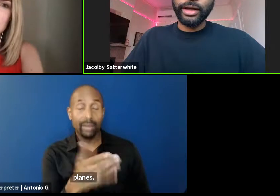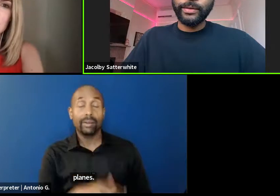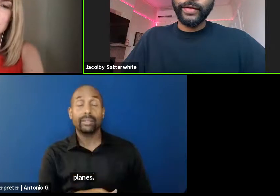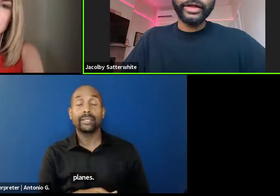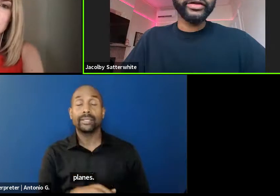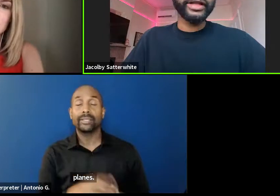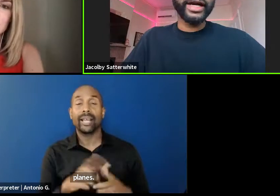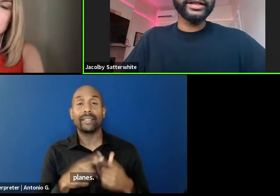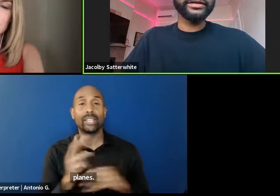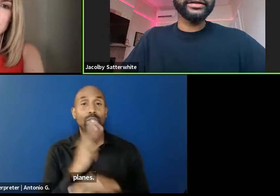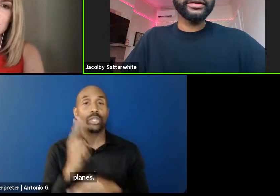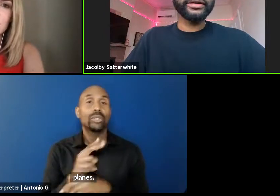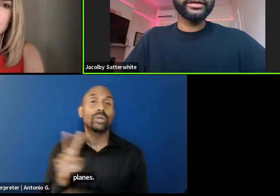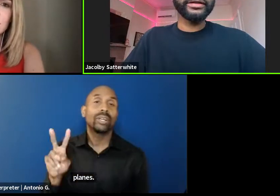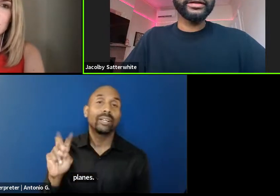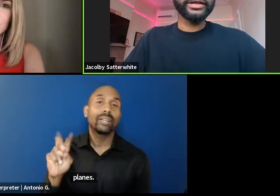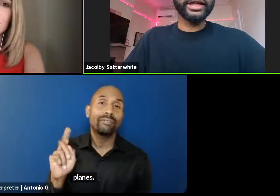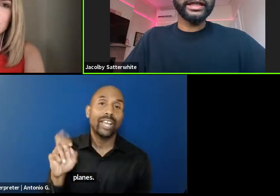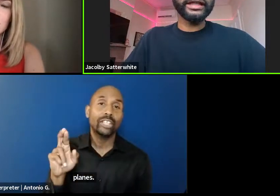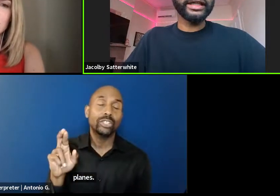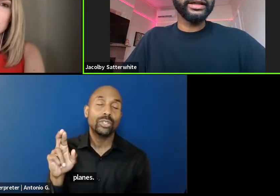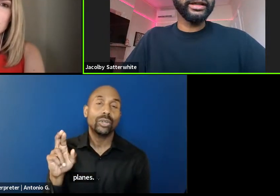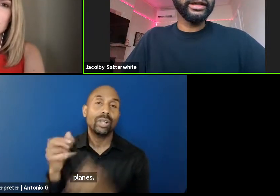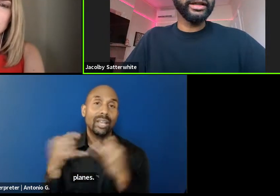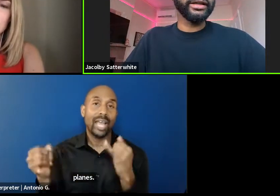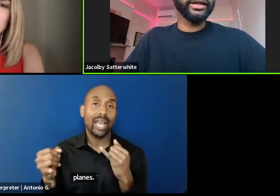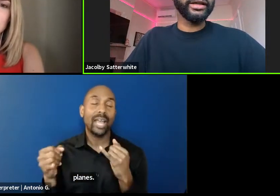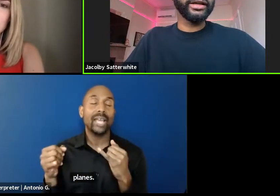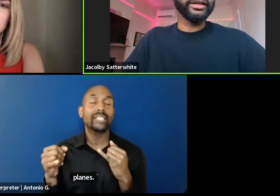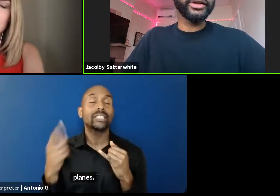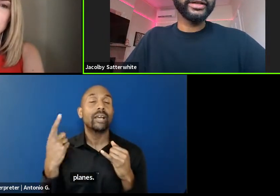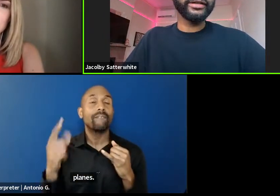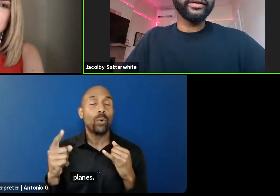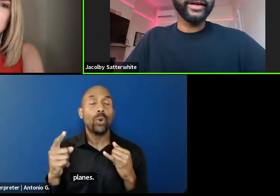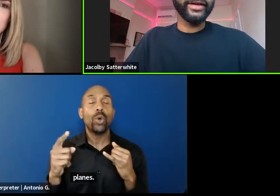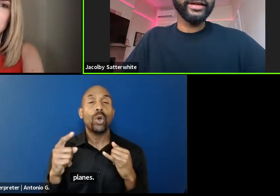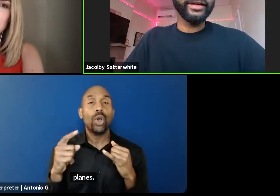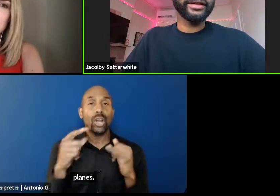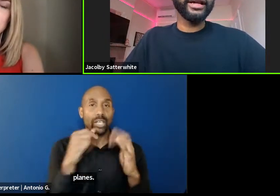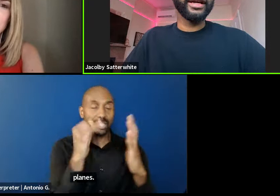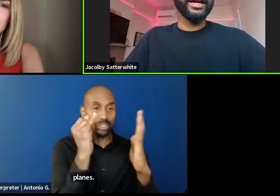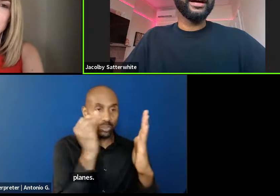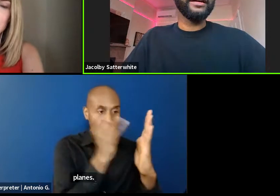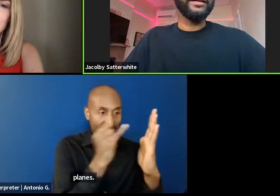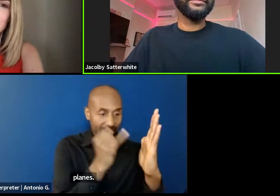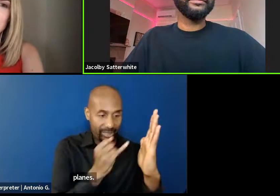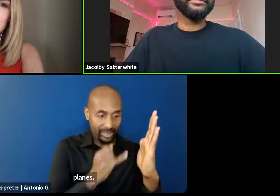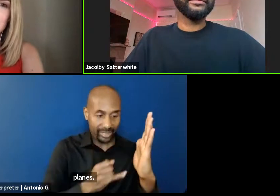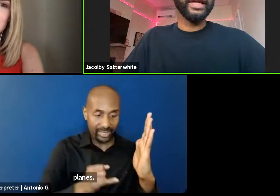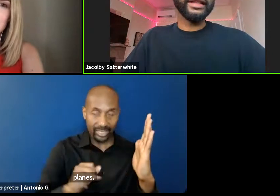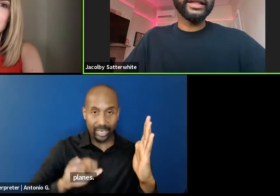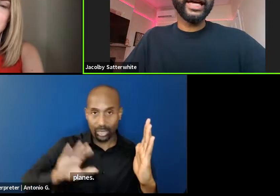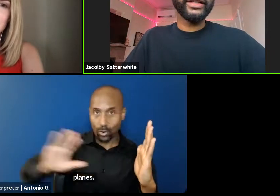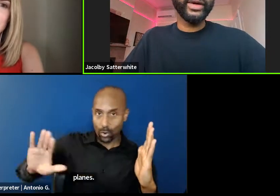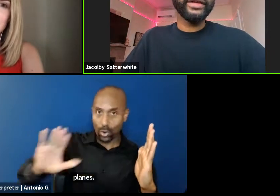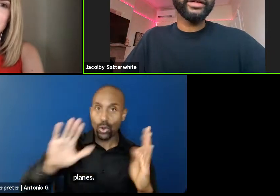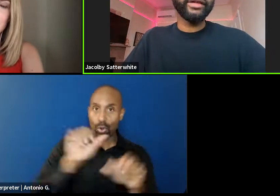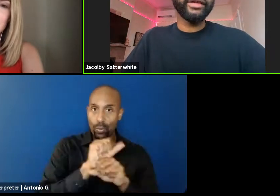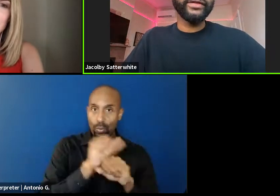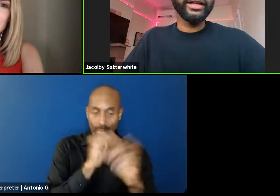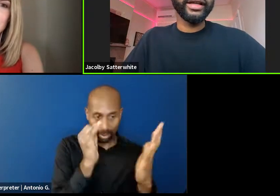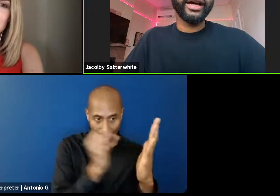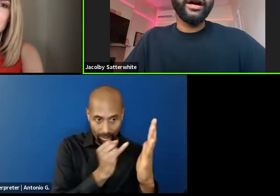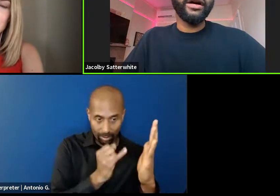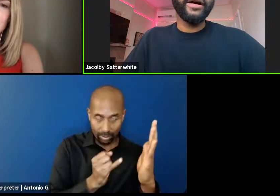use vector lines to delicately trace the graphite and the line weight of